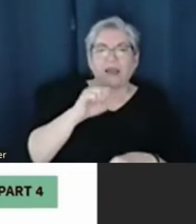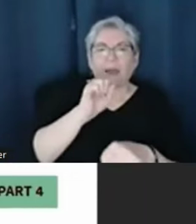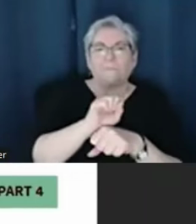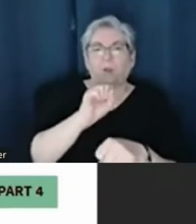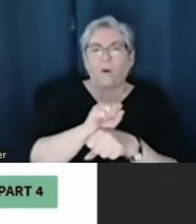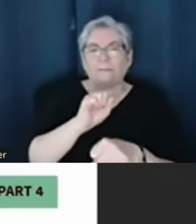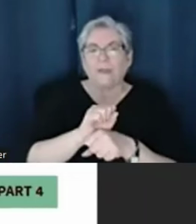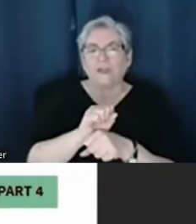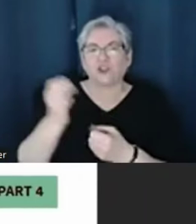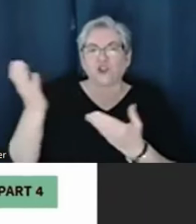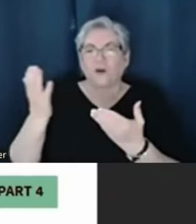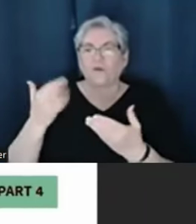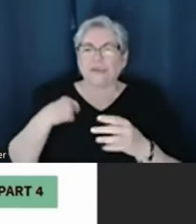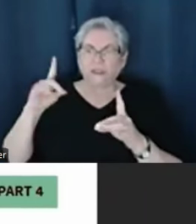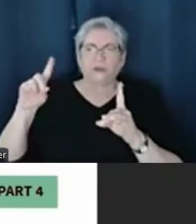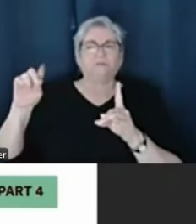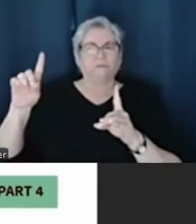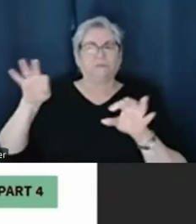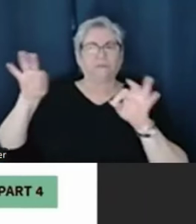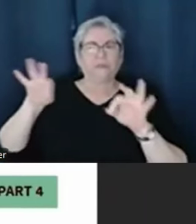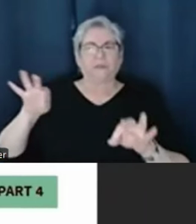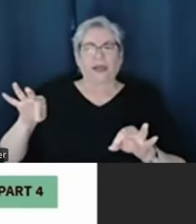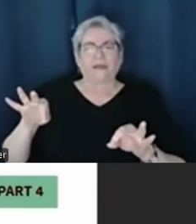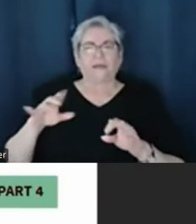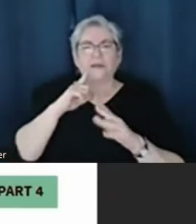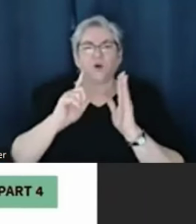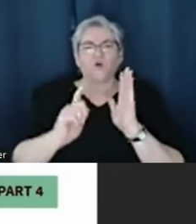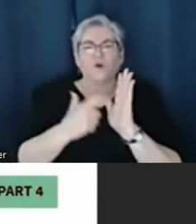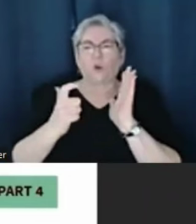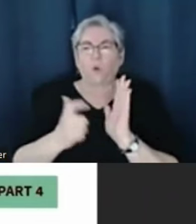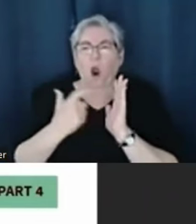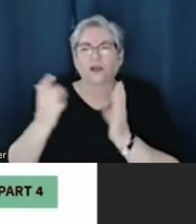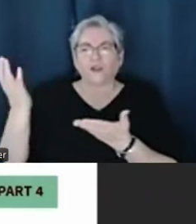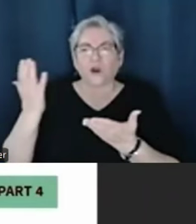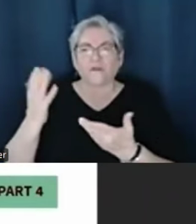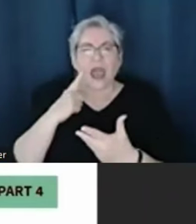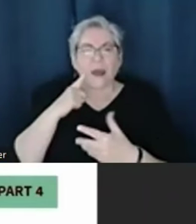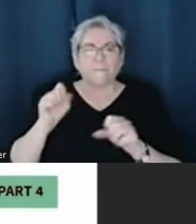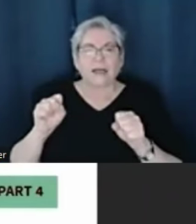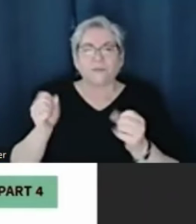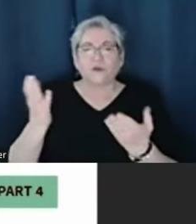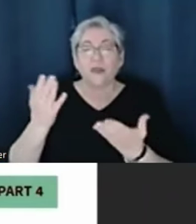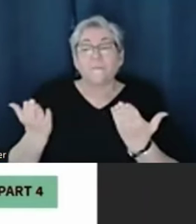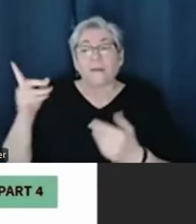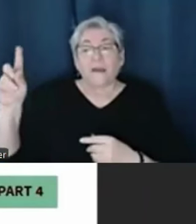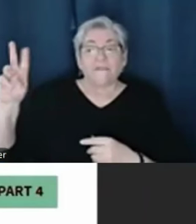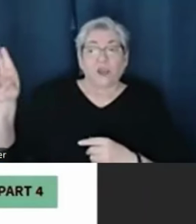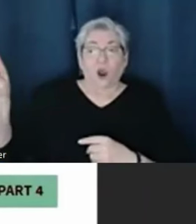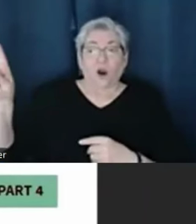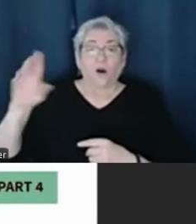quite a few of the required services and potential services that VR might use